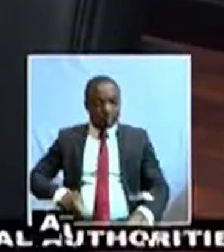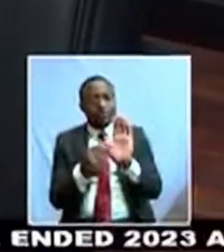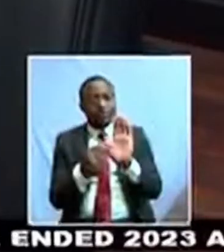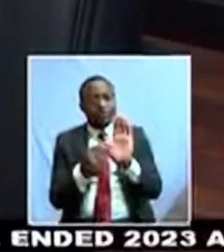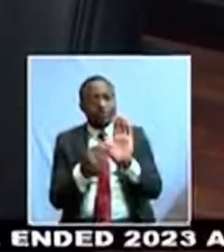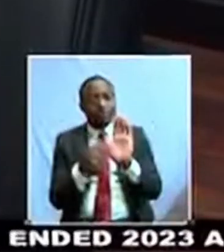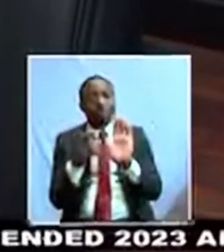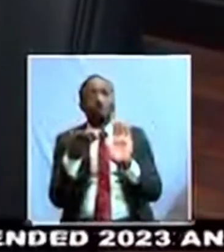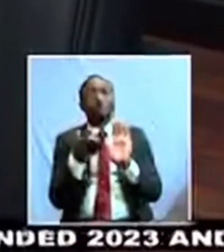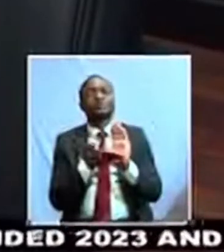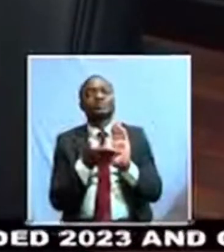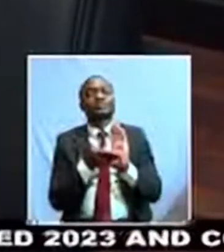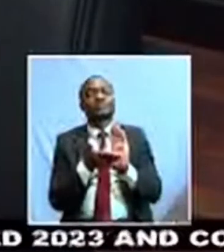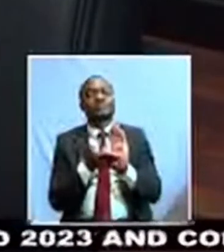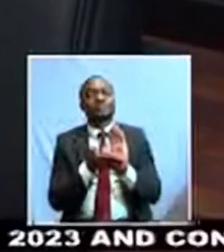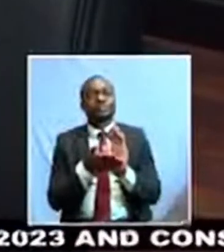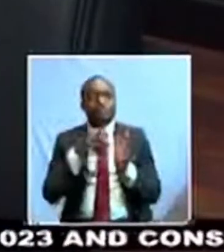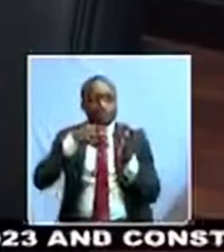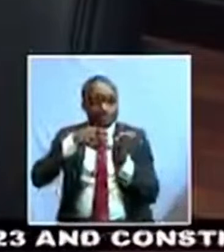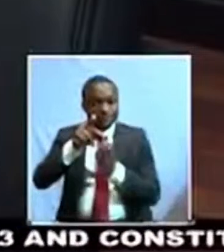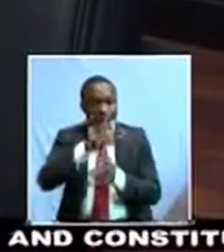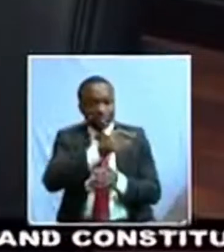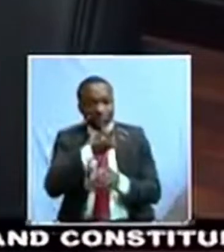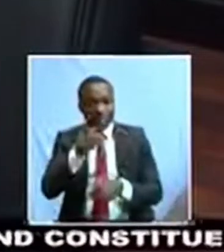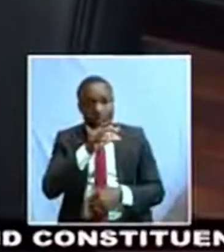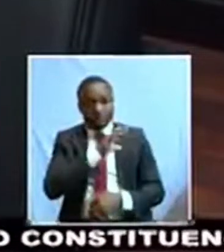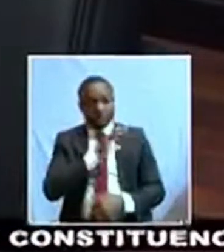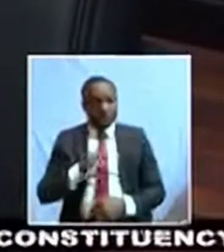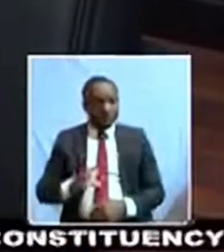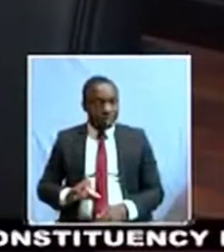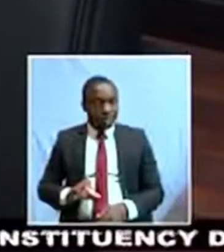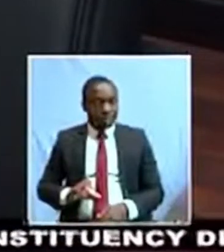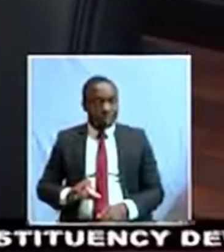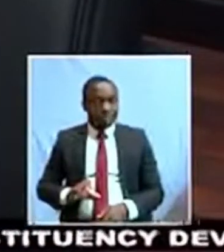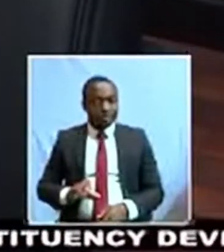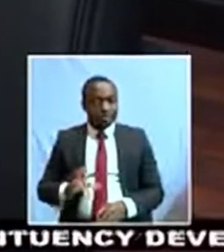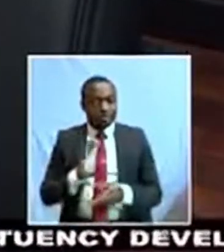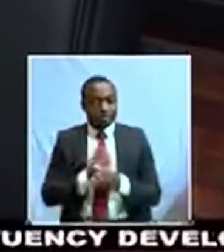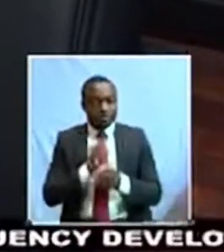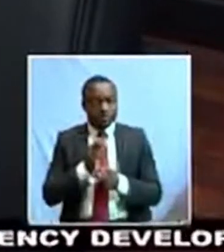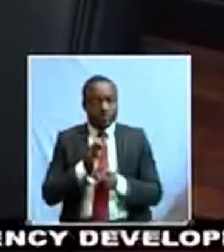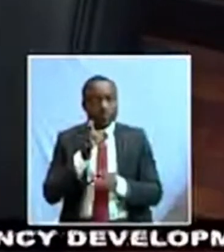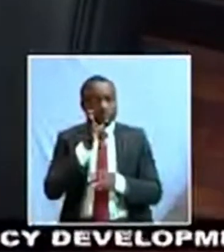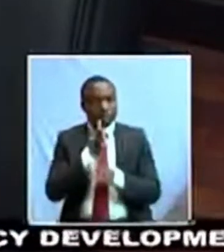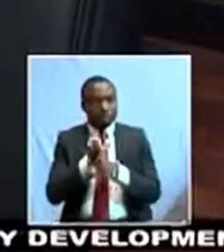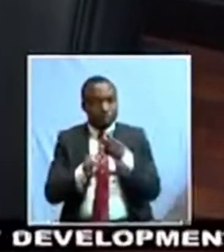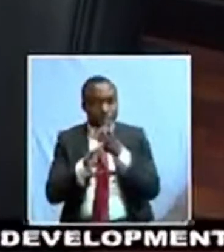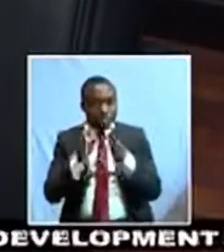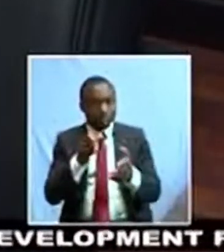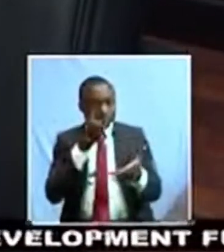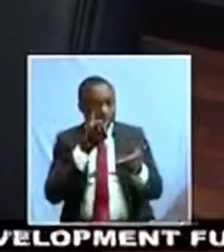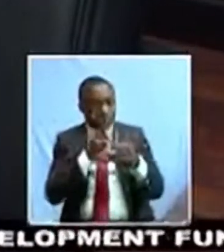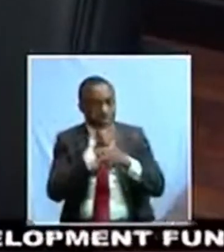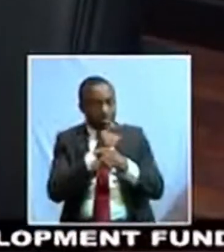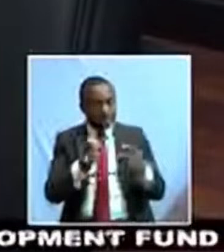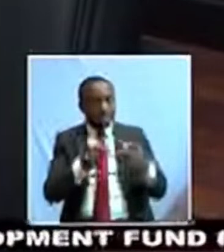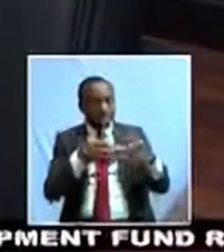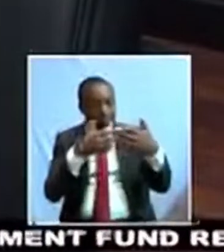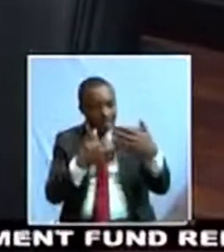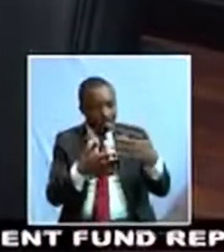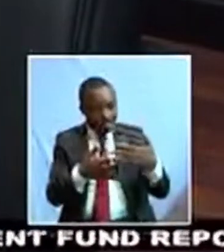here have been paid to these contractors? Because this is just a paper that was that